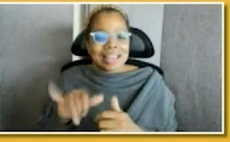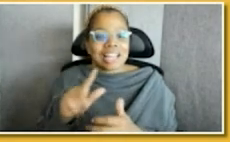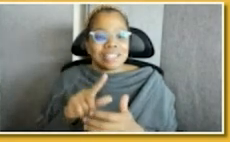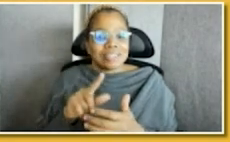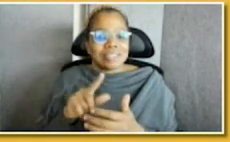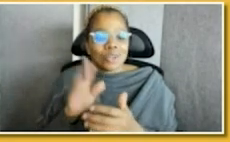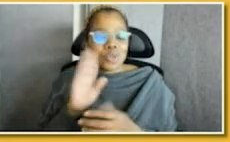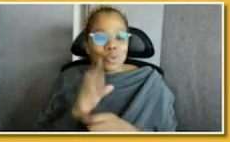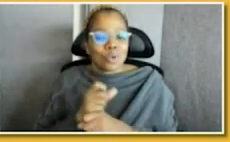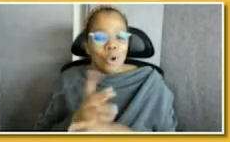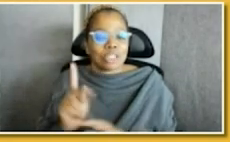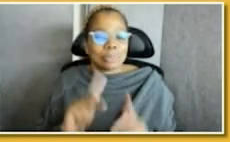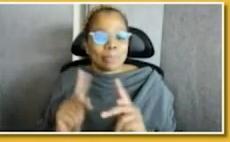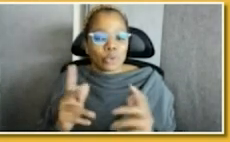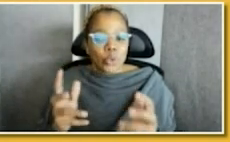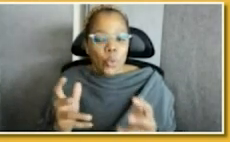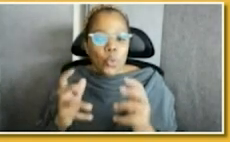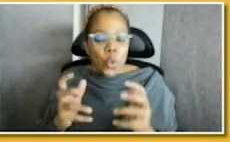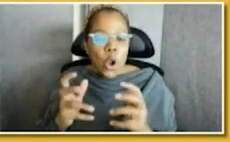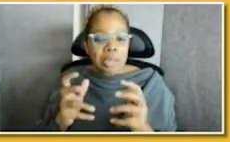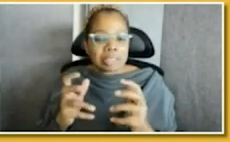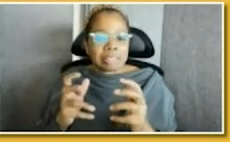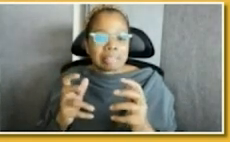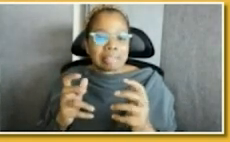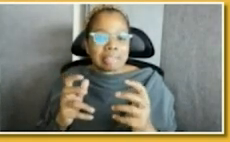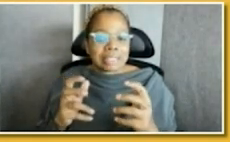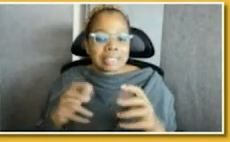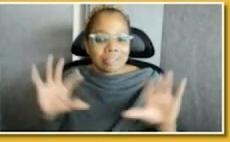to stand up with one another,